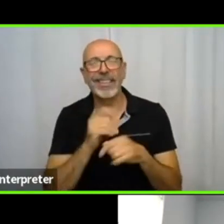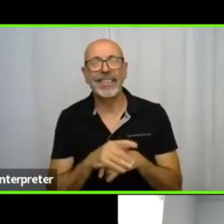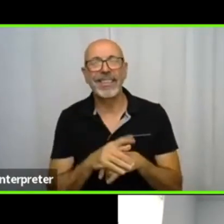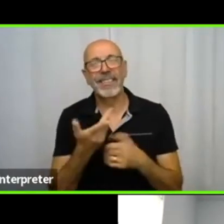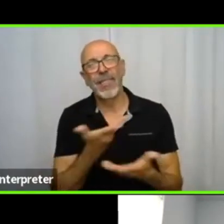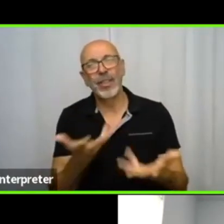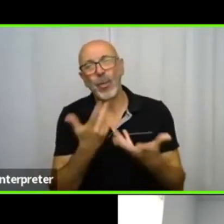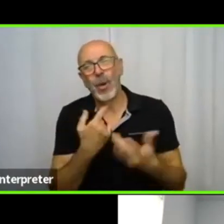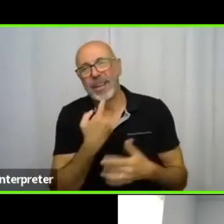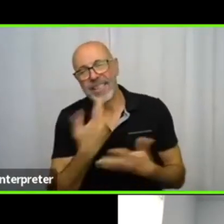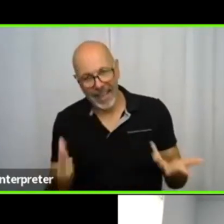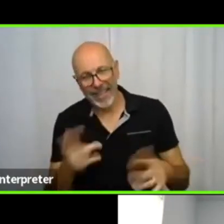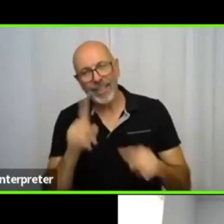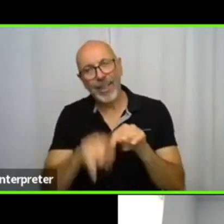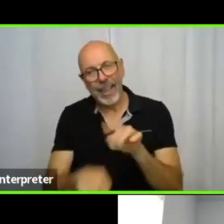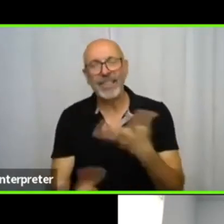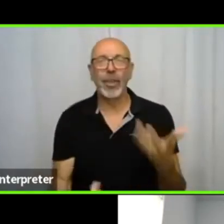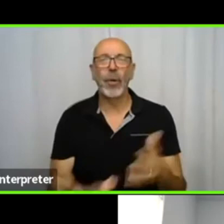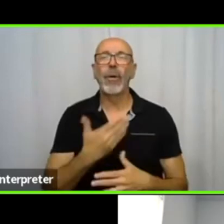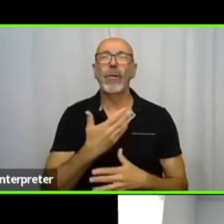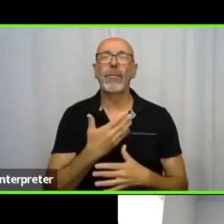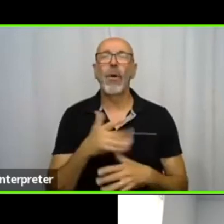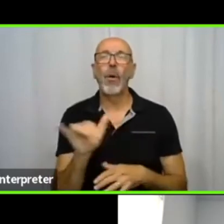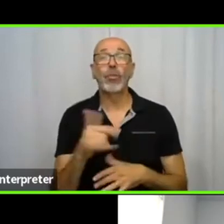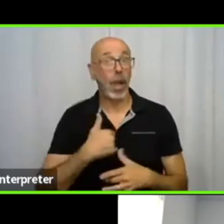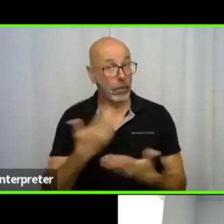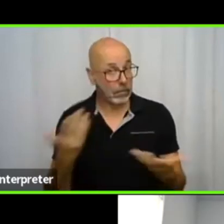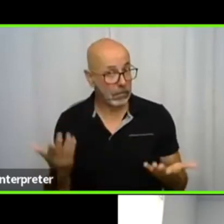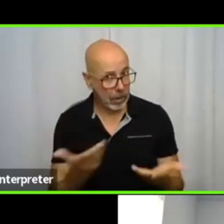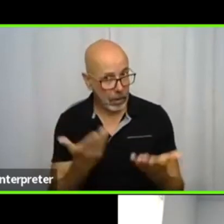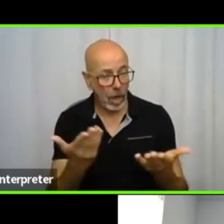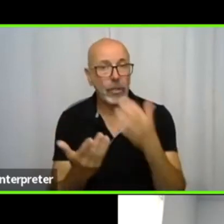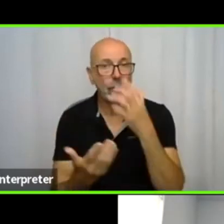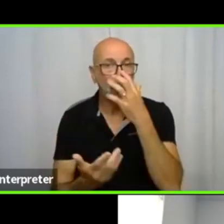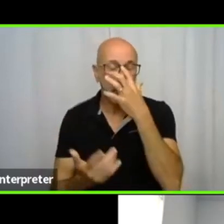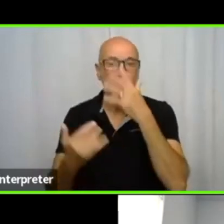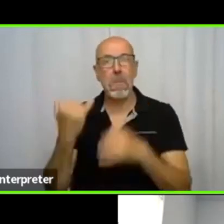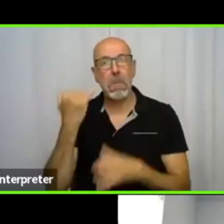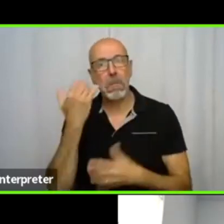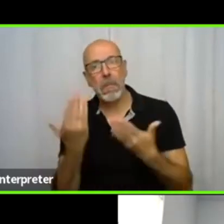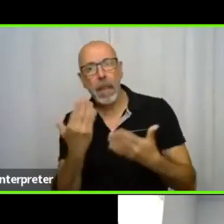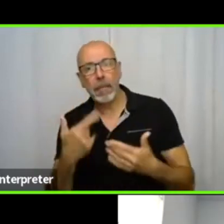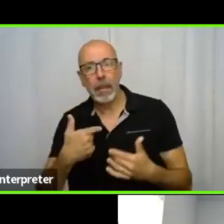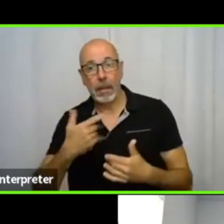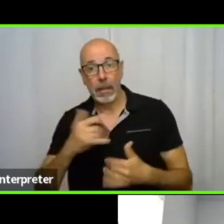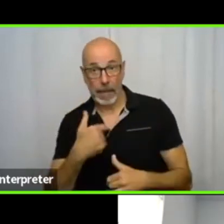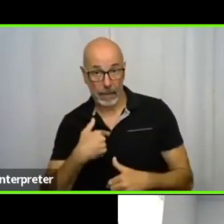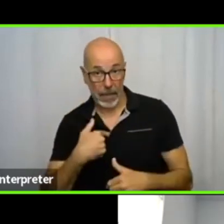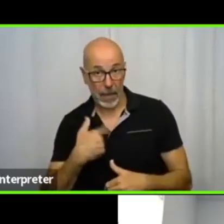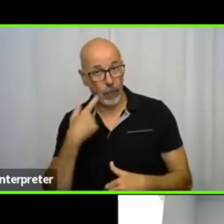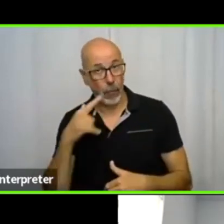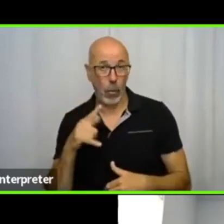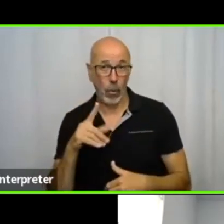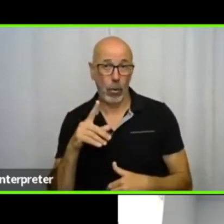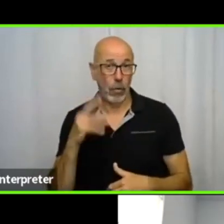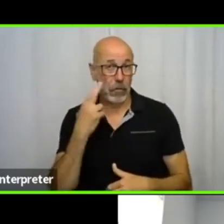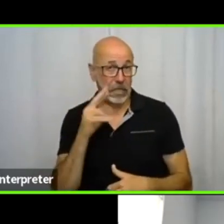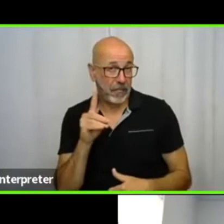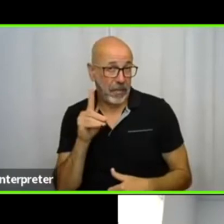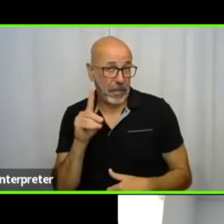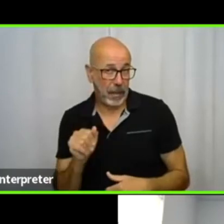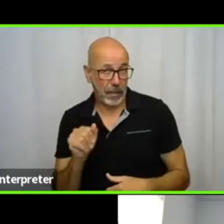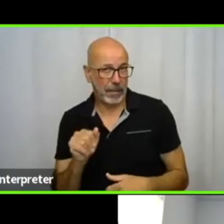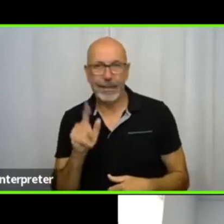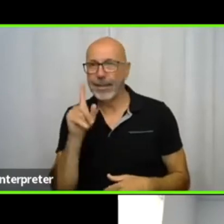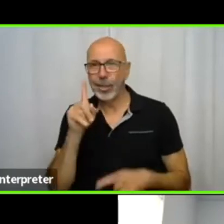wish to say. And so I also want to encourage, in case you, like me, for disability reasons, can't access the chat and